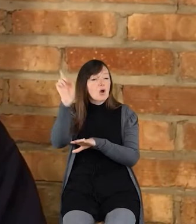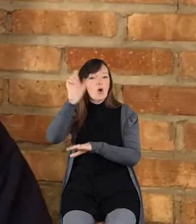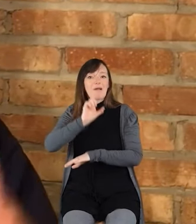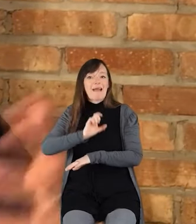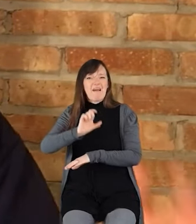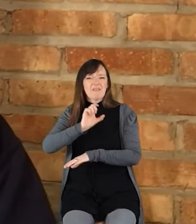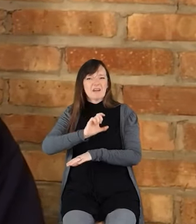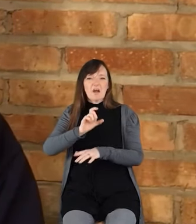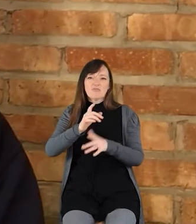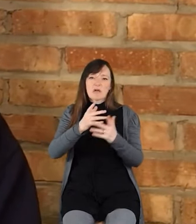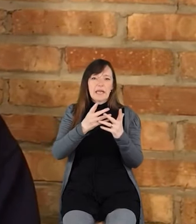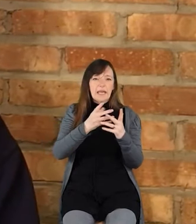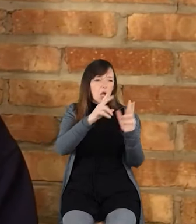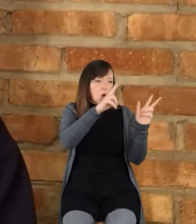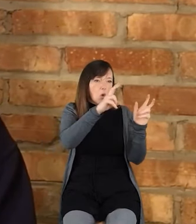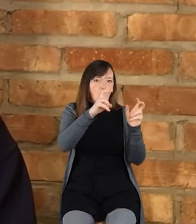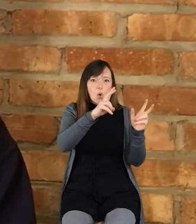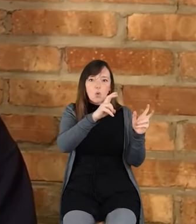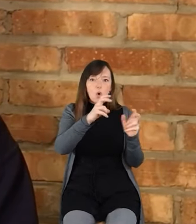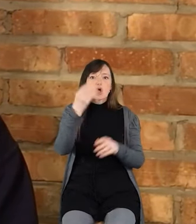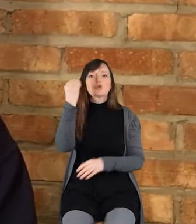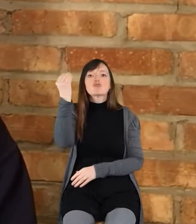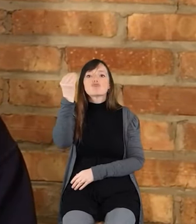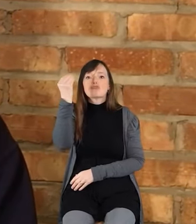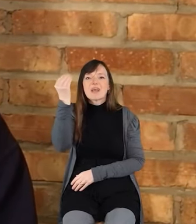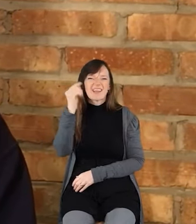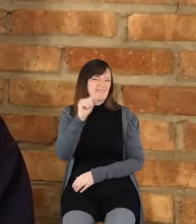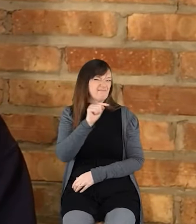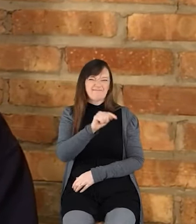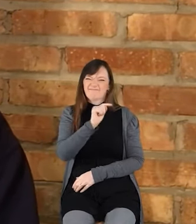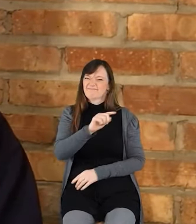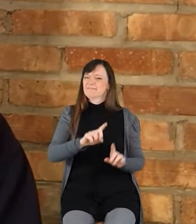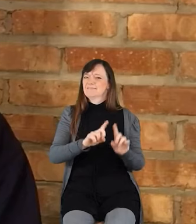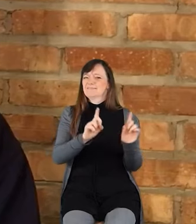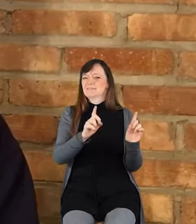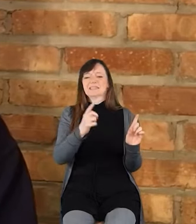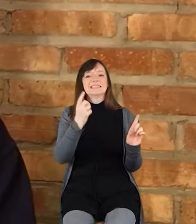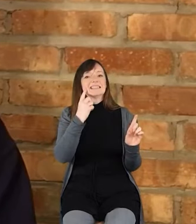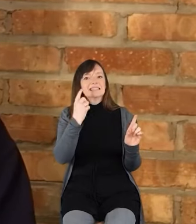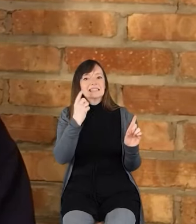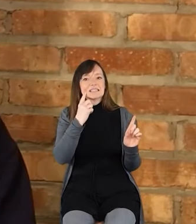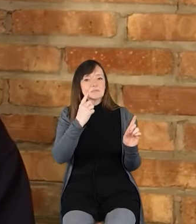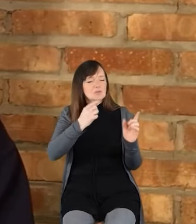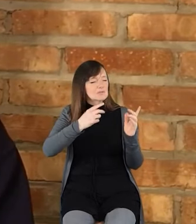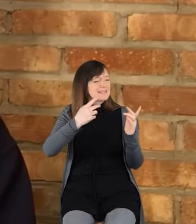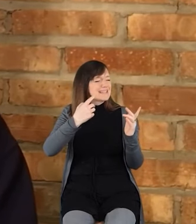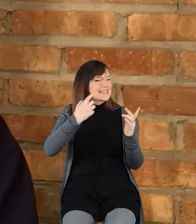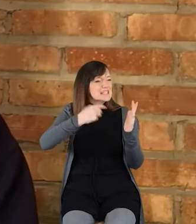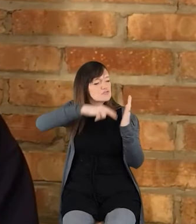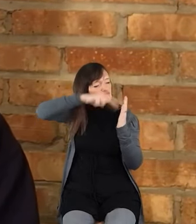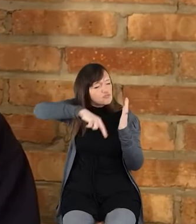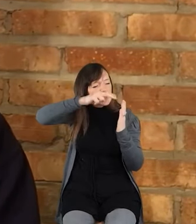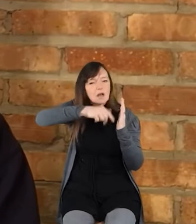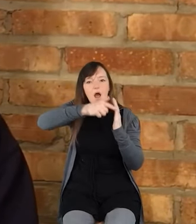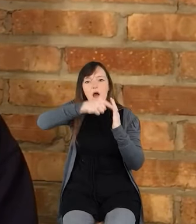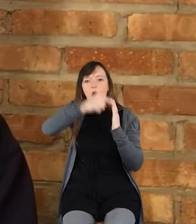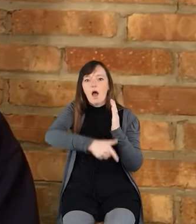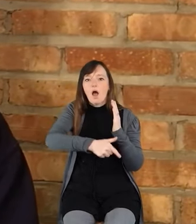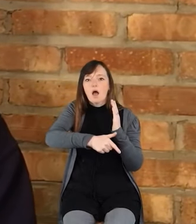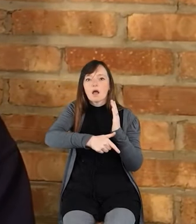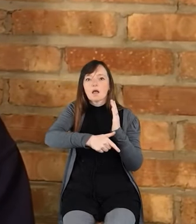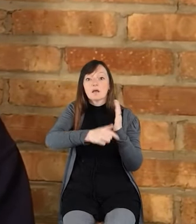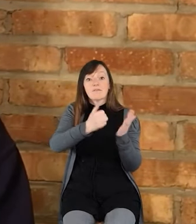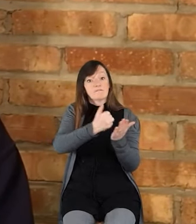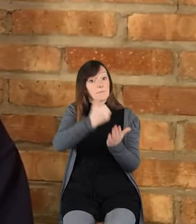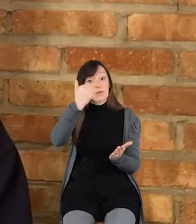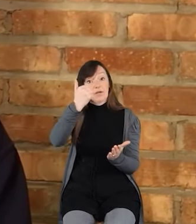and only reference kind of long, complicated words. This is accessible, it's readable, it's deep, it's